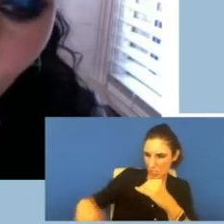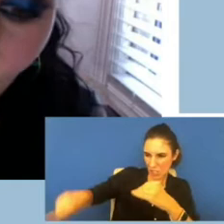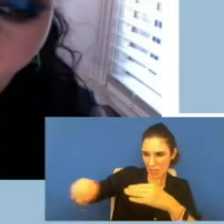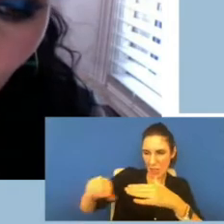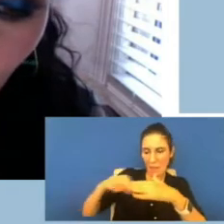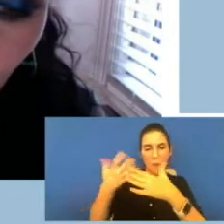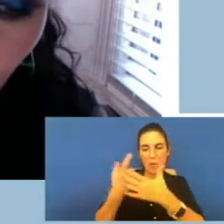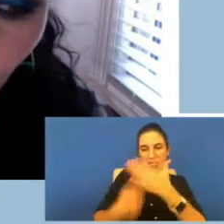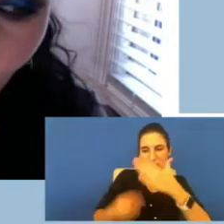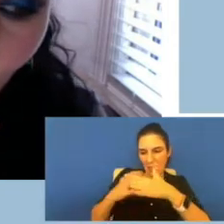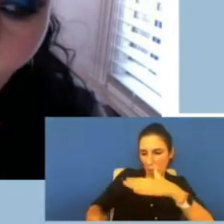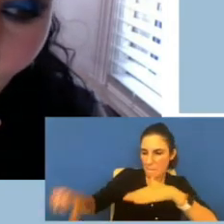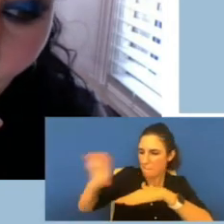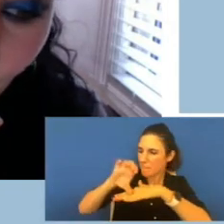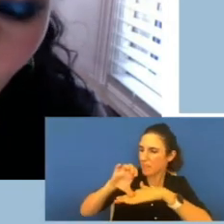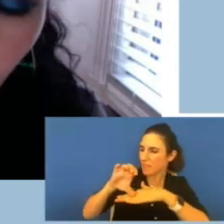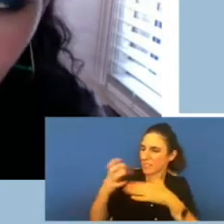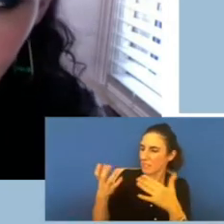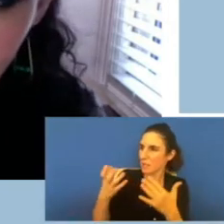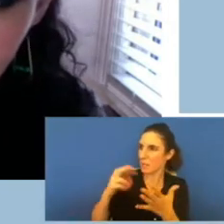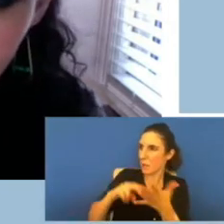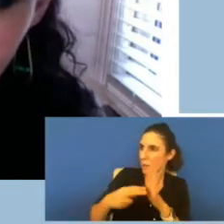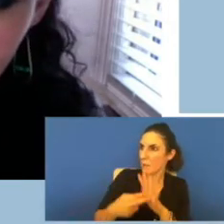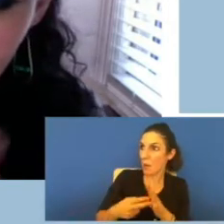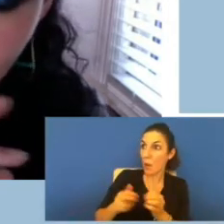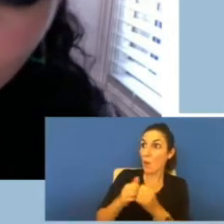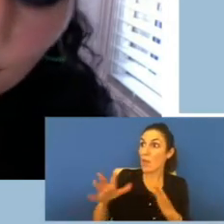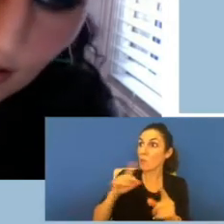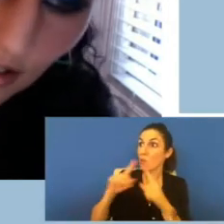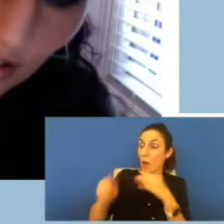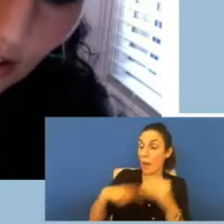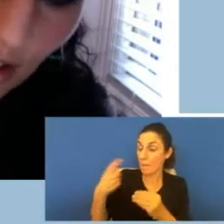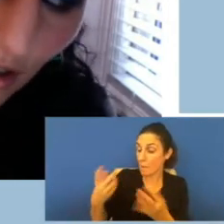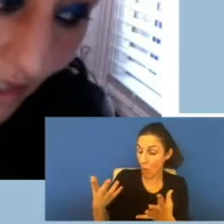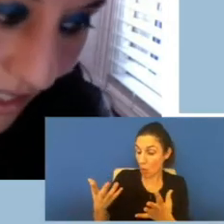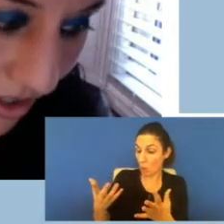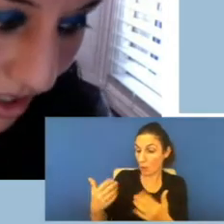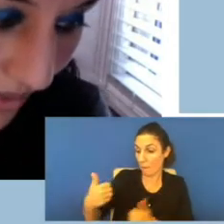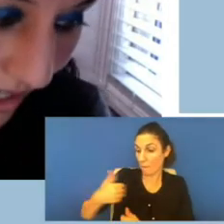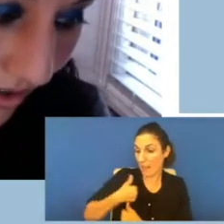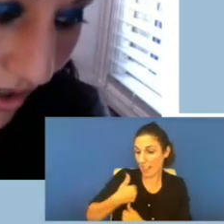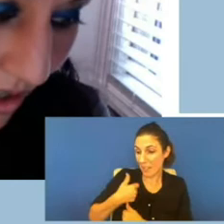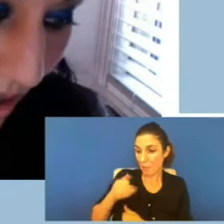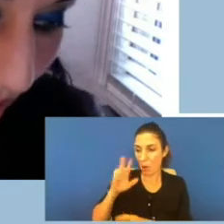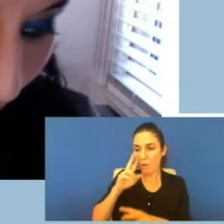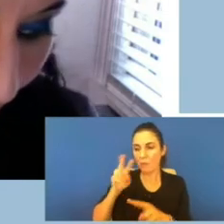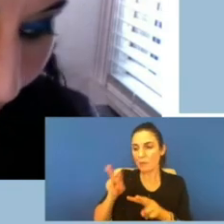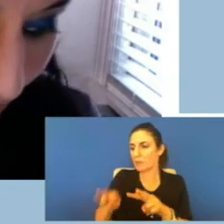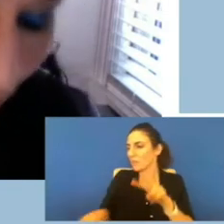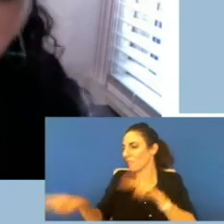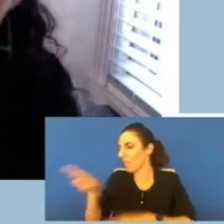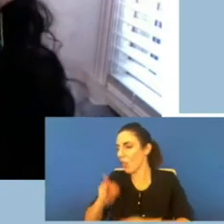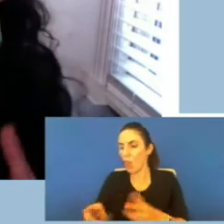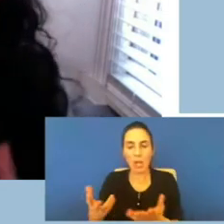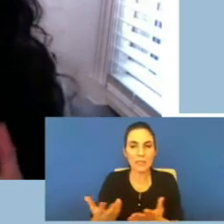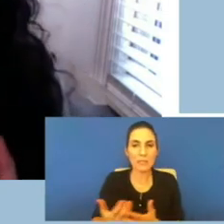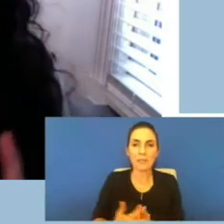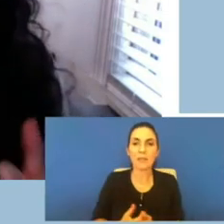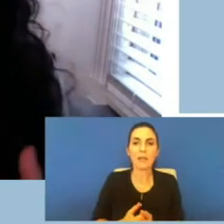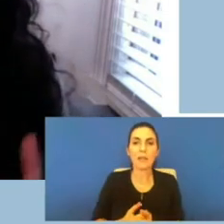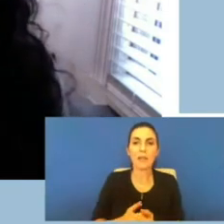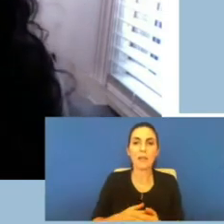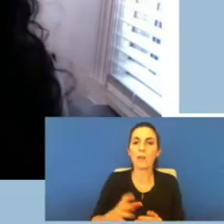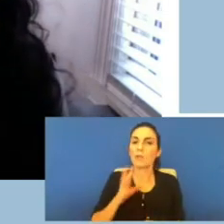about militarism or surveillance? And I think this speaks to the earlier conversation about the